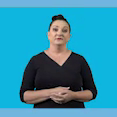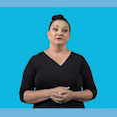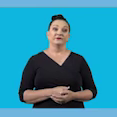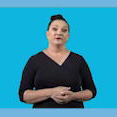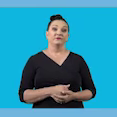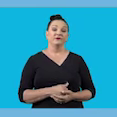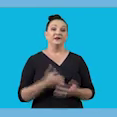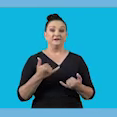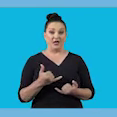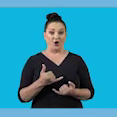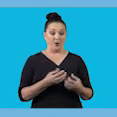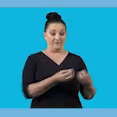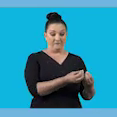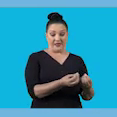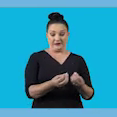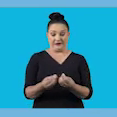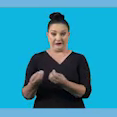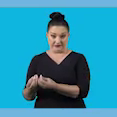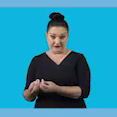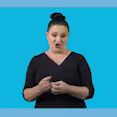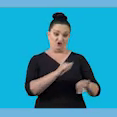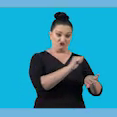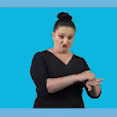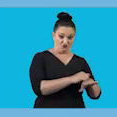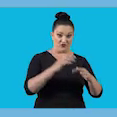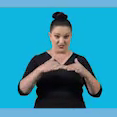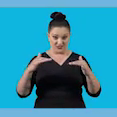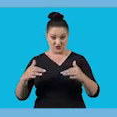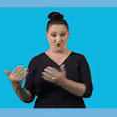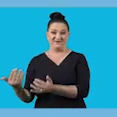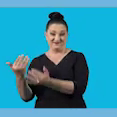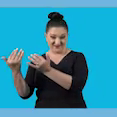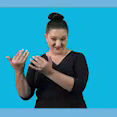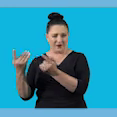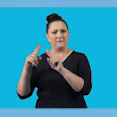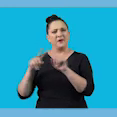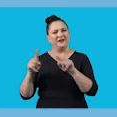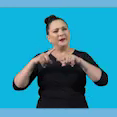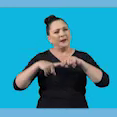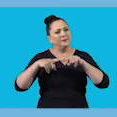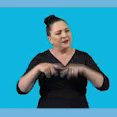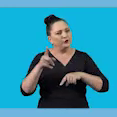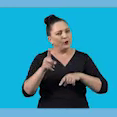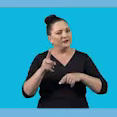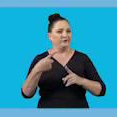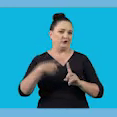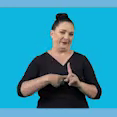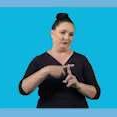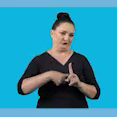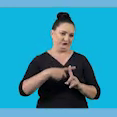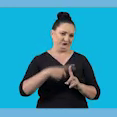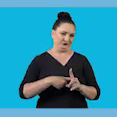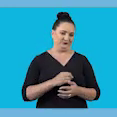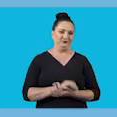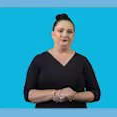So, we know that matter can exist as a solid, liquid, or a gas, depending on the conditions of the temperature.